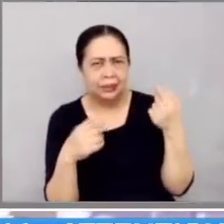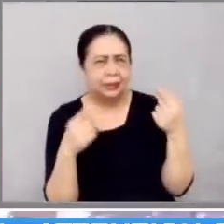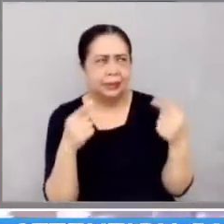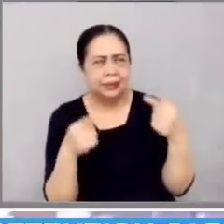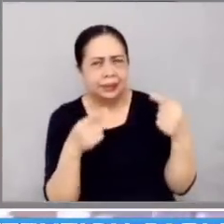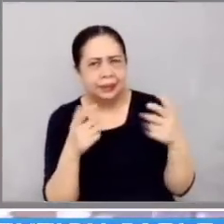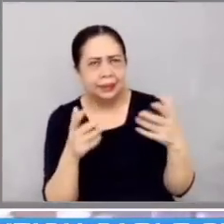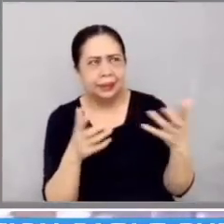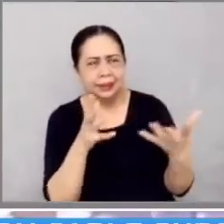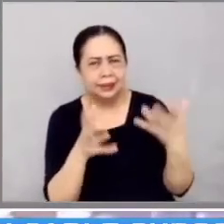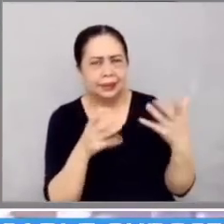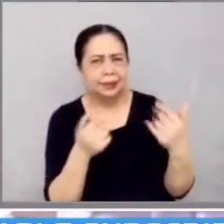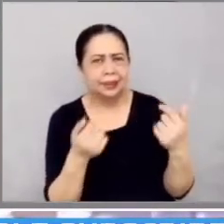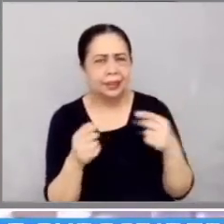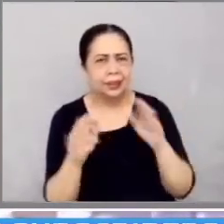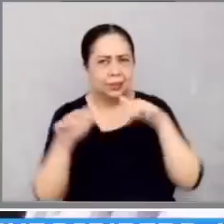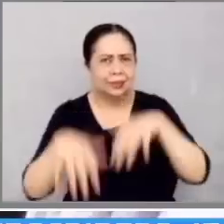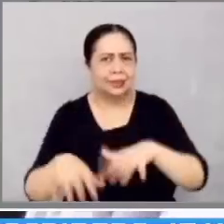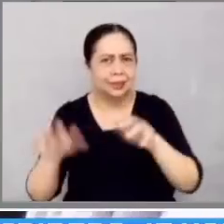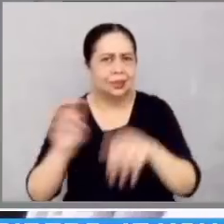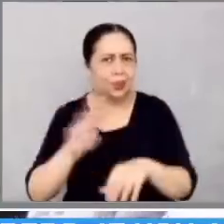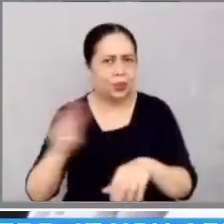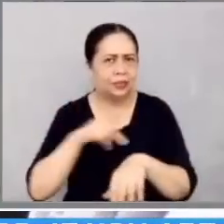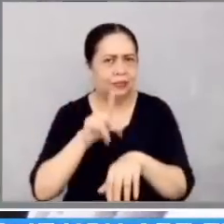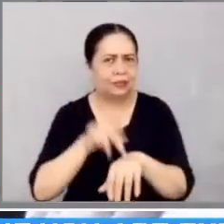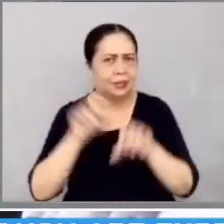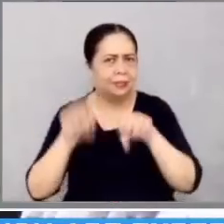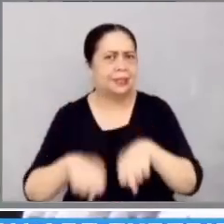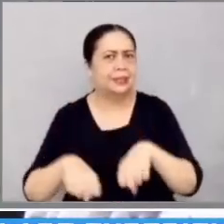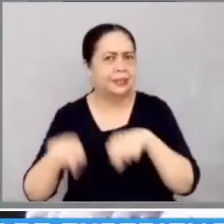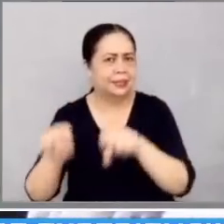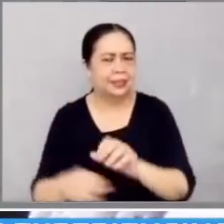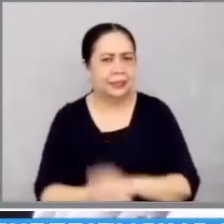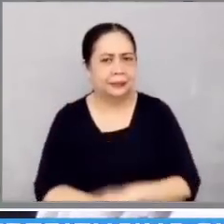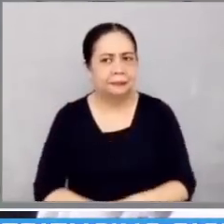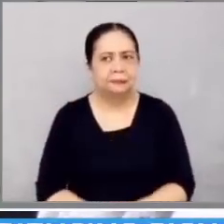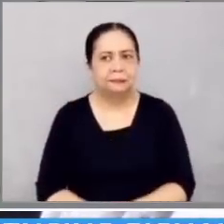sa karagatan sa West Philippine Sea. It was then